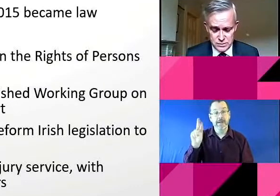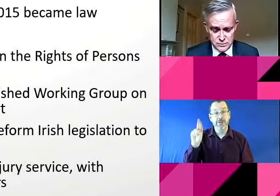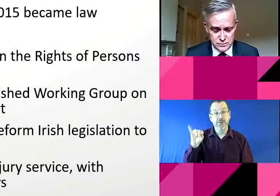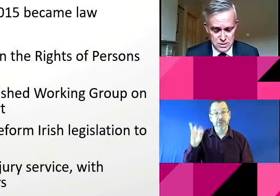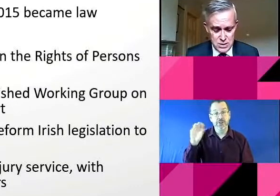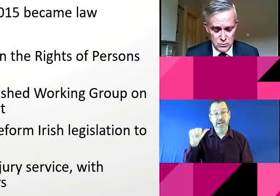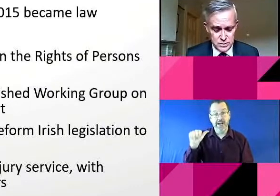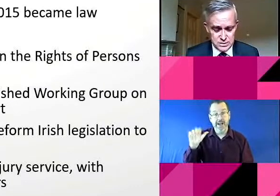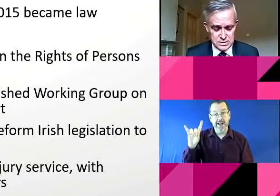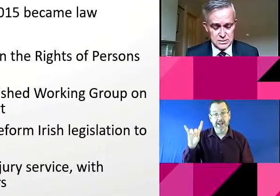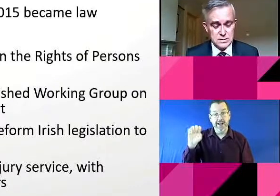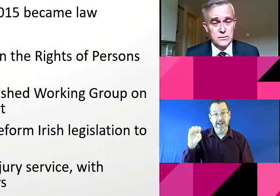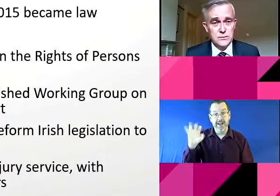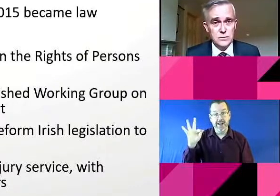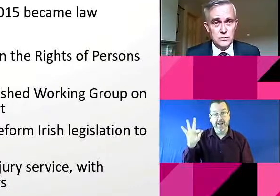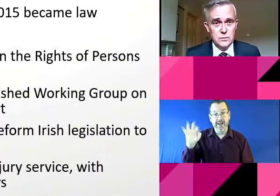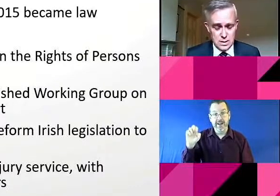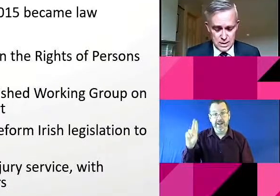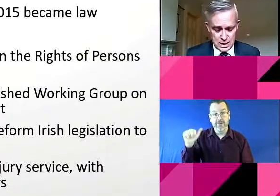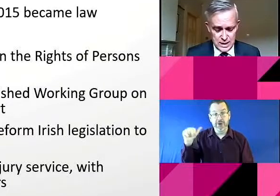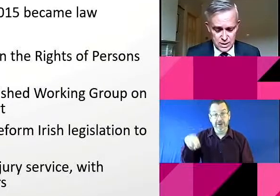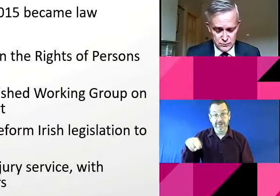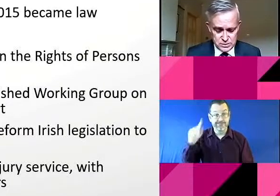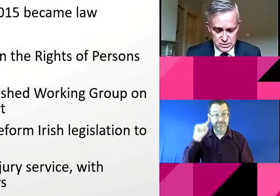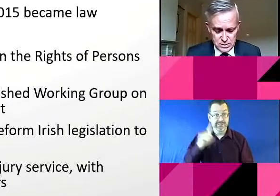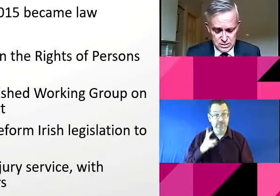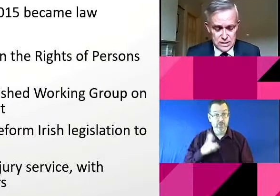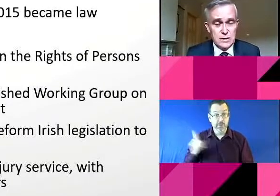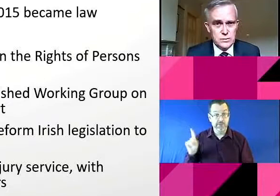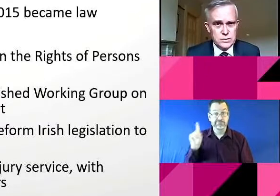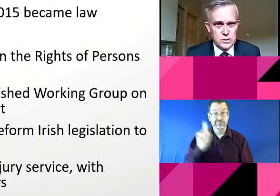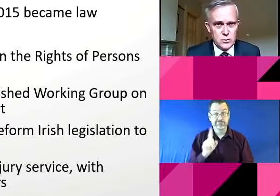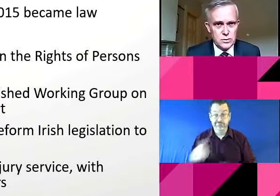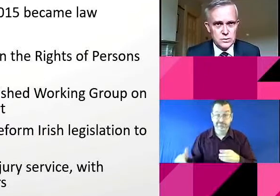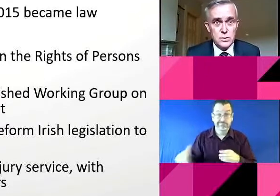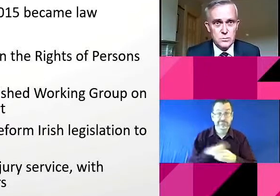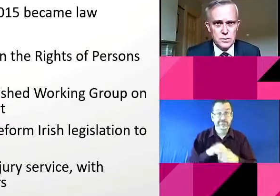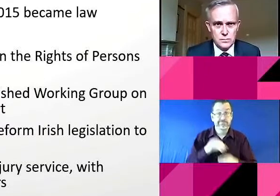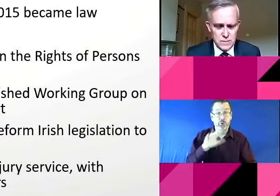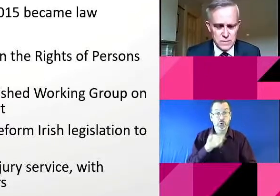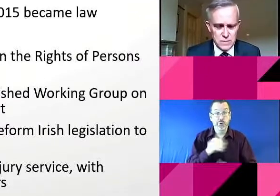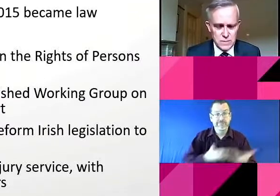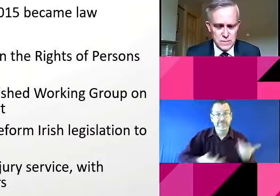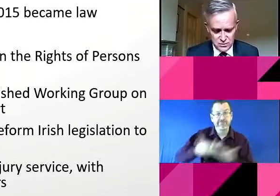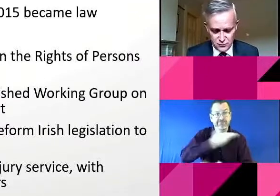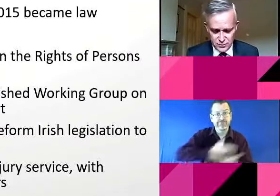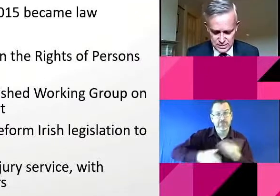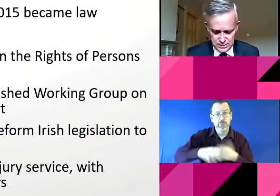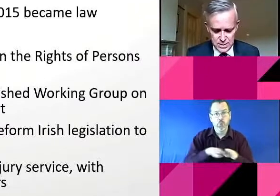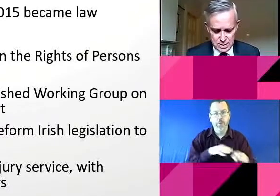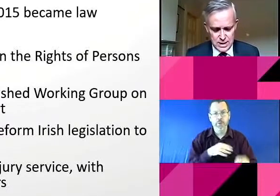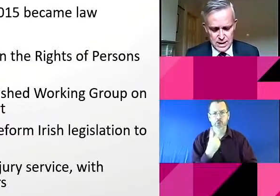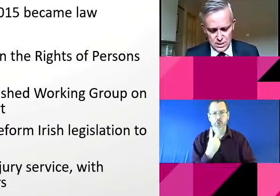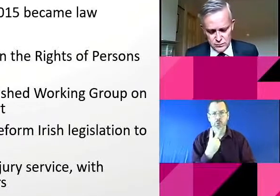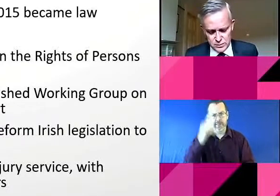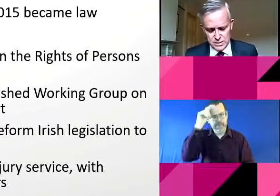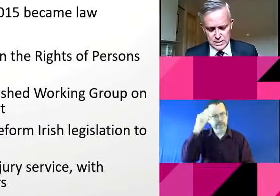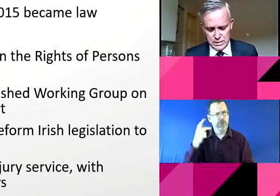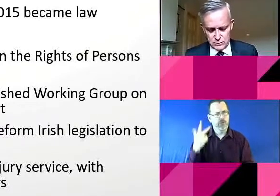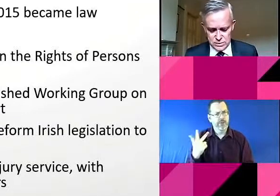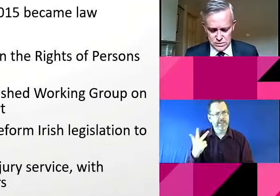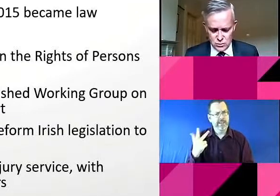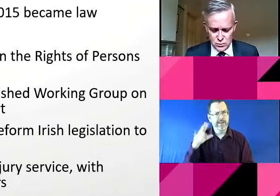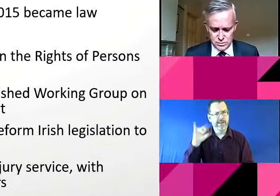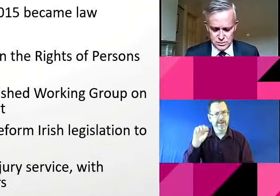jury service with the assistance of two Irish Sign Language interpreters, or maybe in fact three Irish